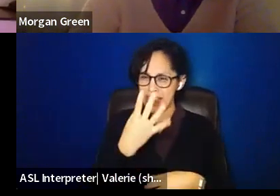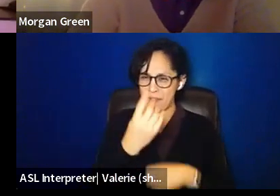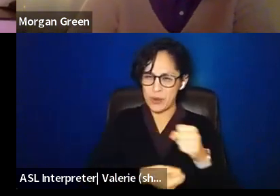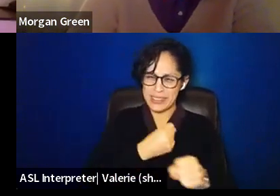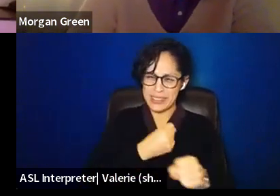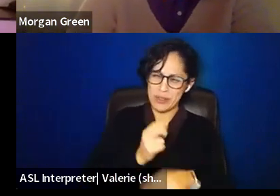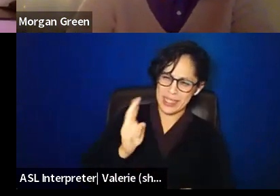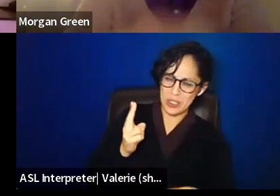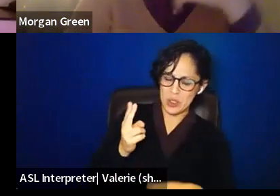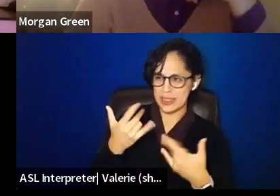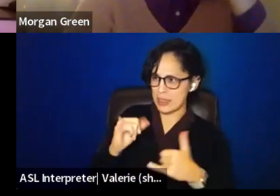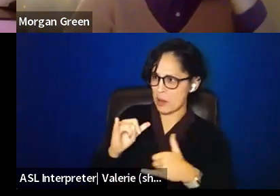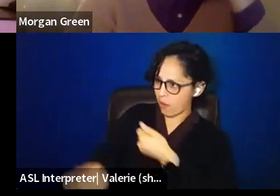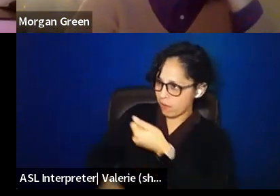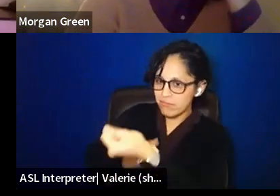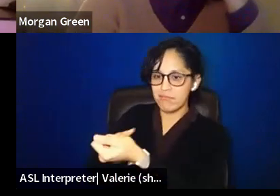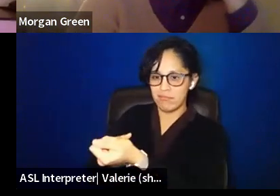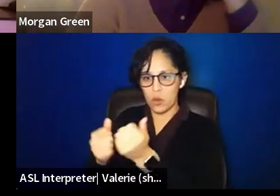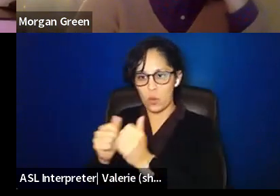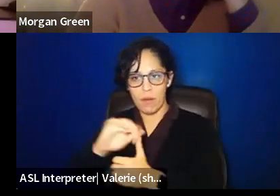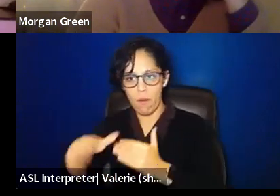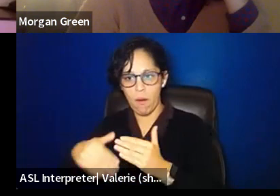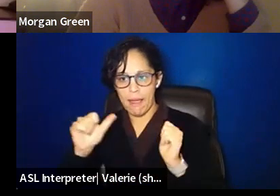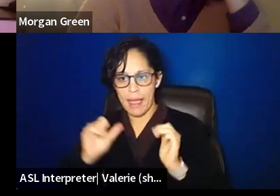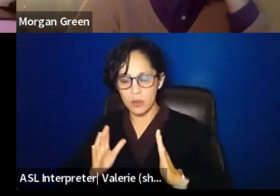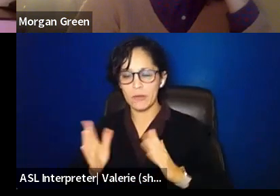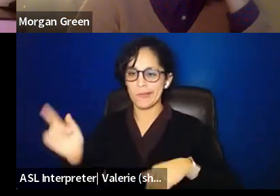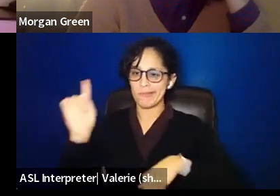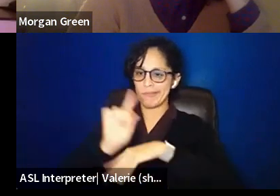work underneath that with the actors on stage. So it's kind of incredible.